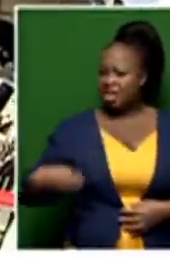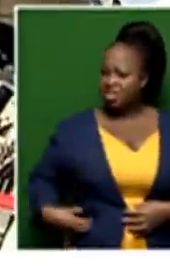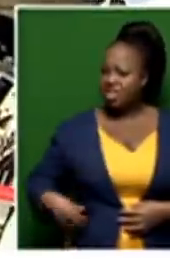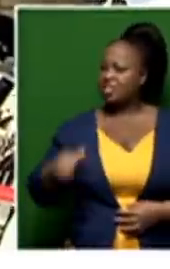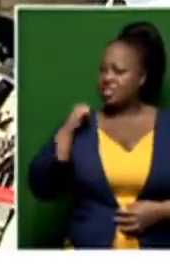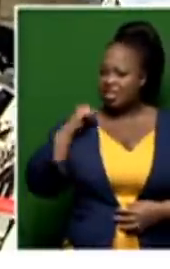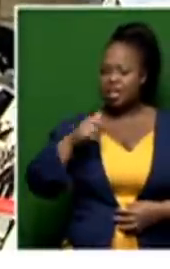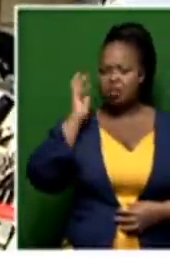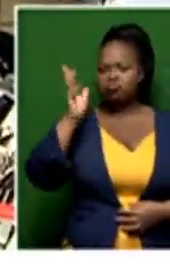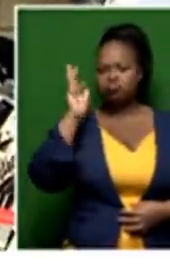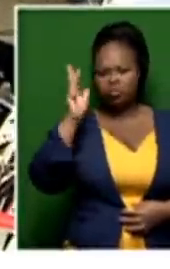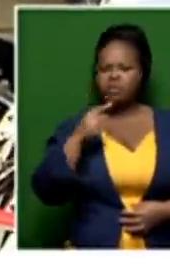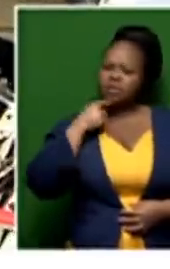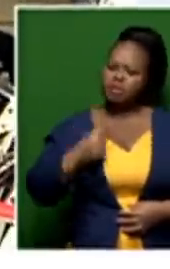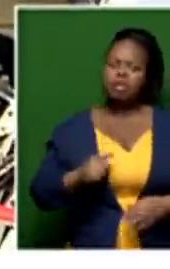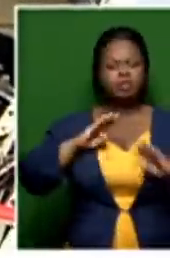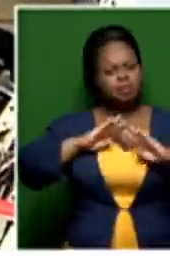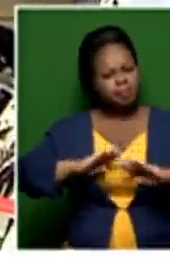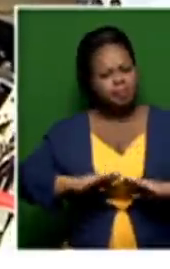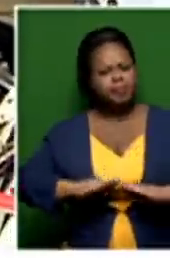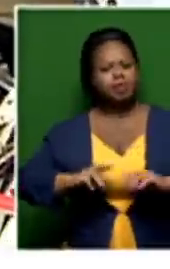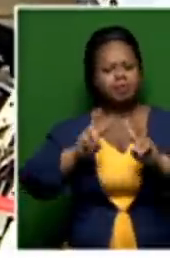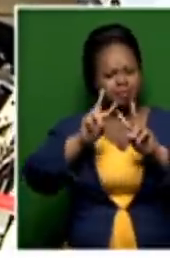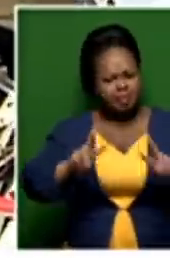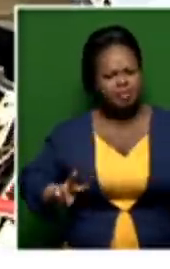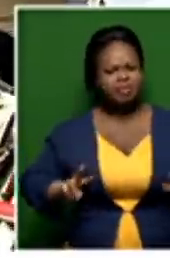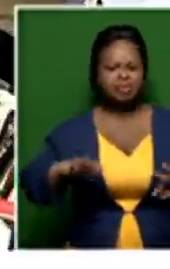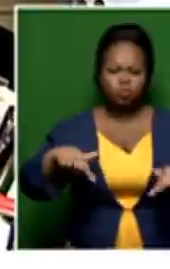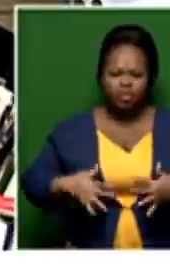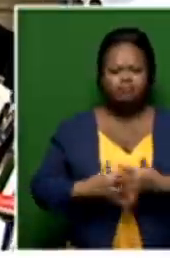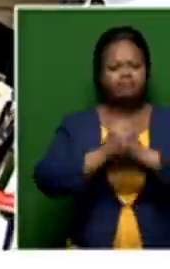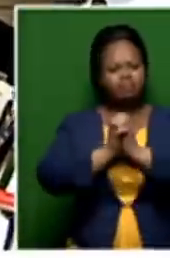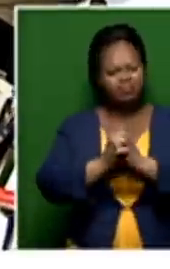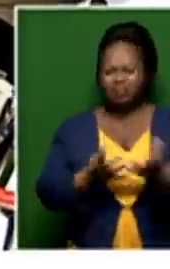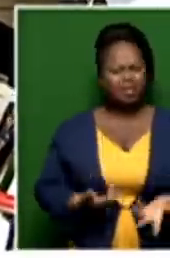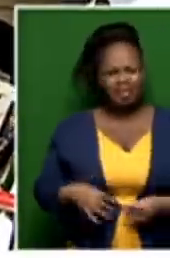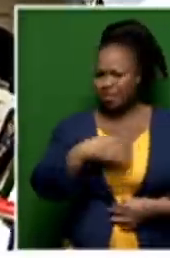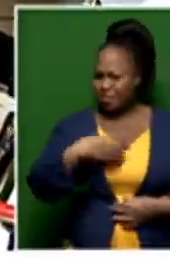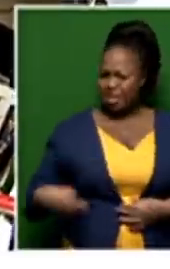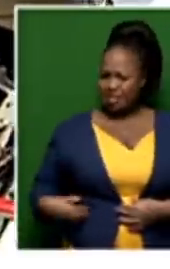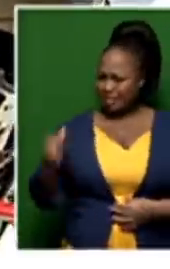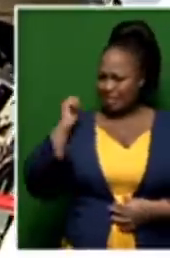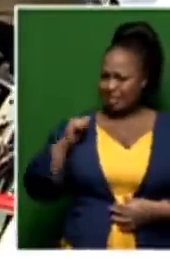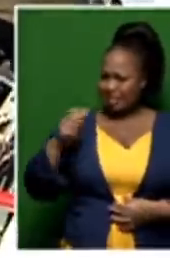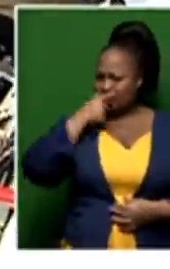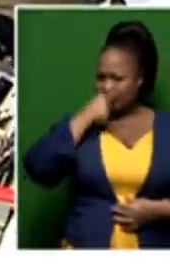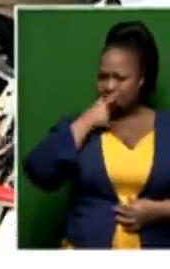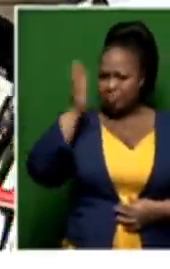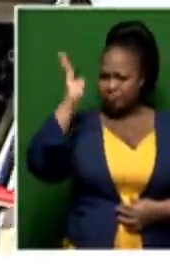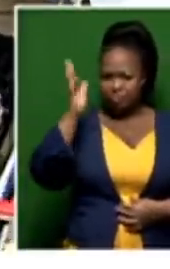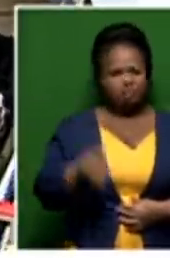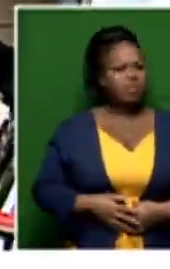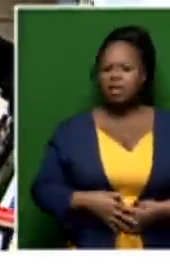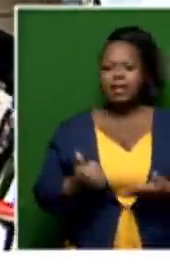yesterday in calling for calm and restoration of some kind of peace and stability, that certainly didn't seem to